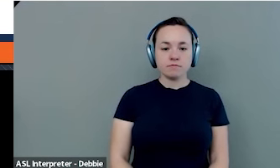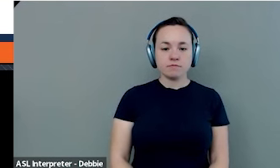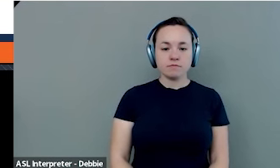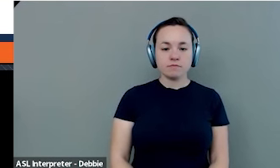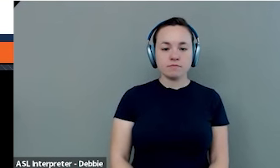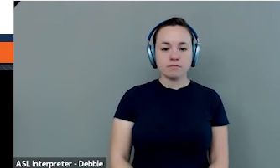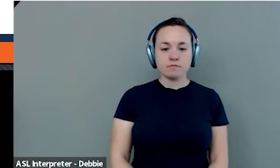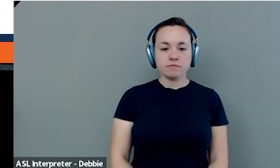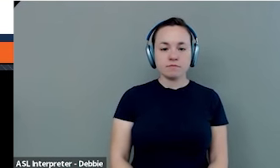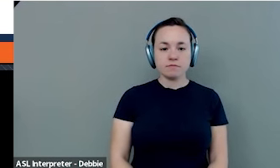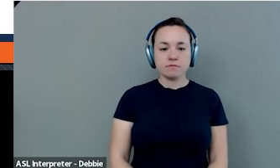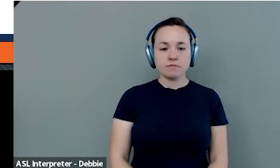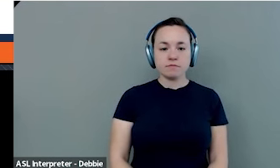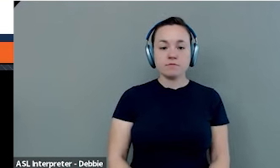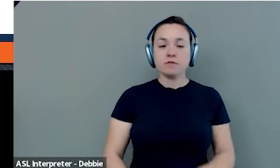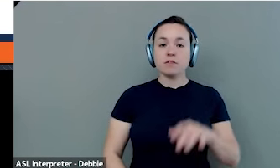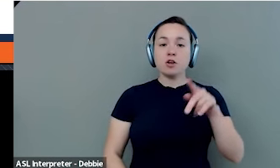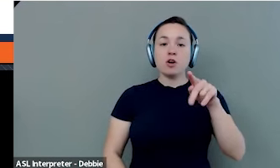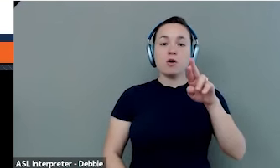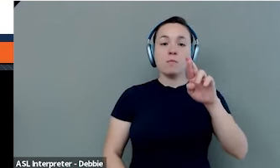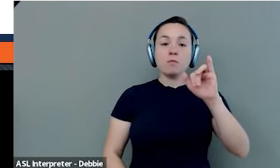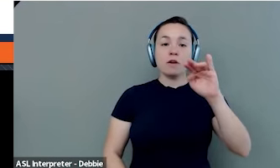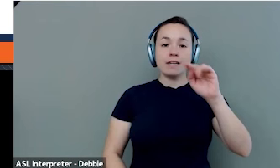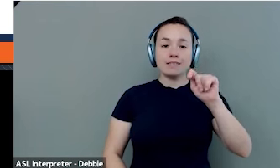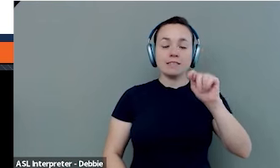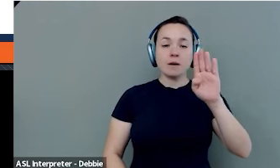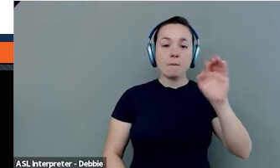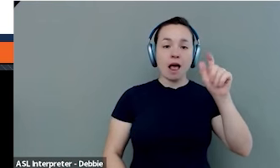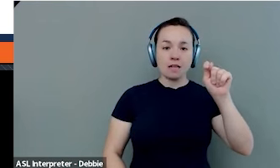Press Print Ballot when you're finished.